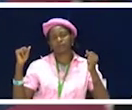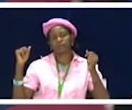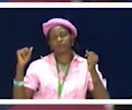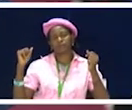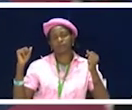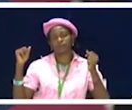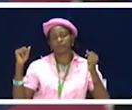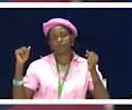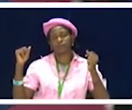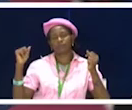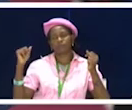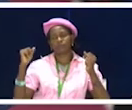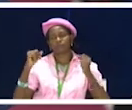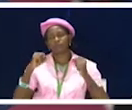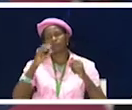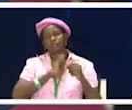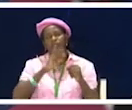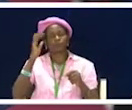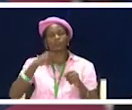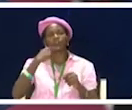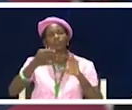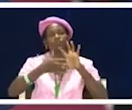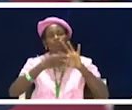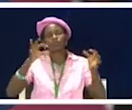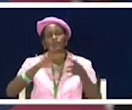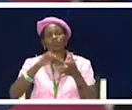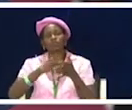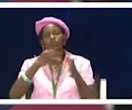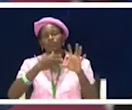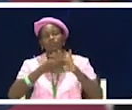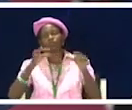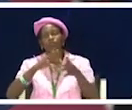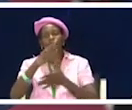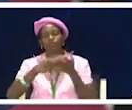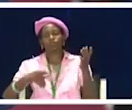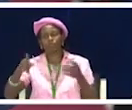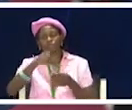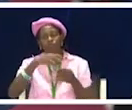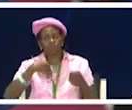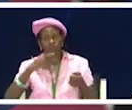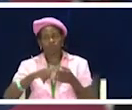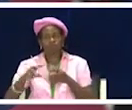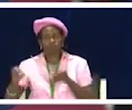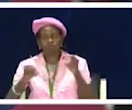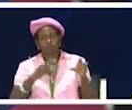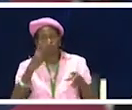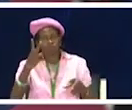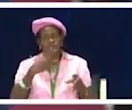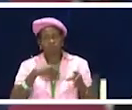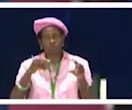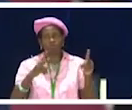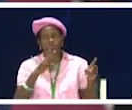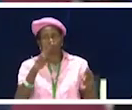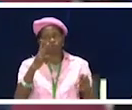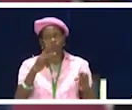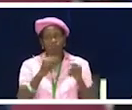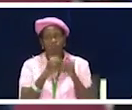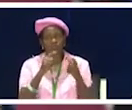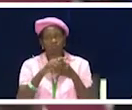I will tell you a story. It's a story some of you will need to put two and two together to know who I'm talking